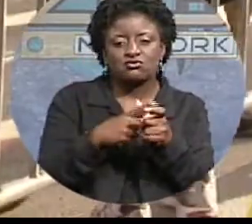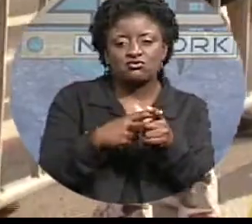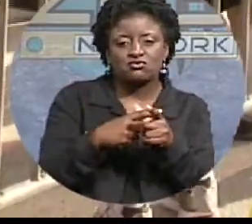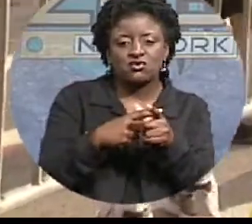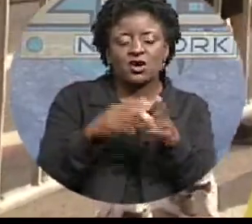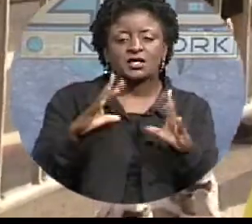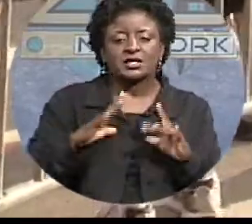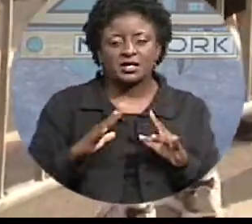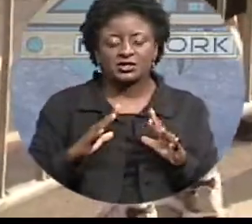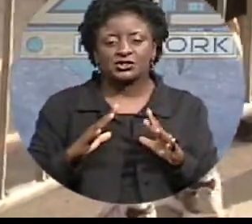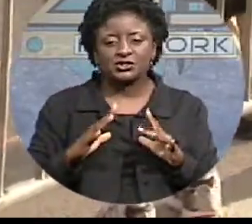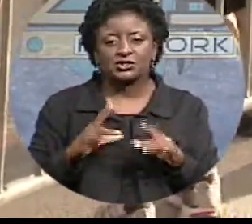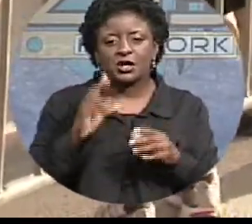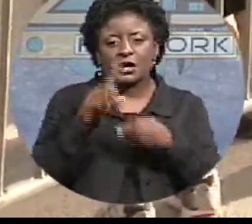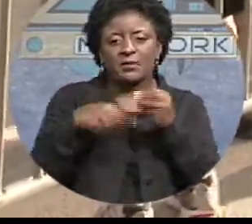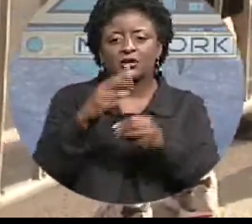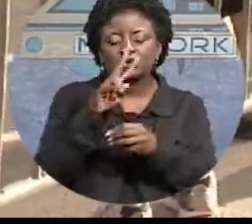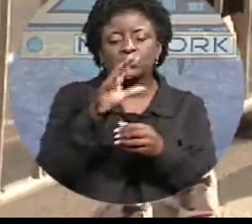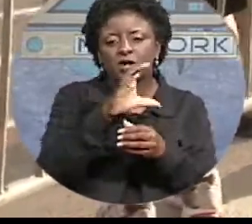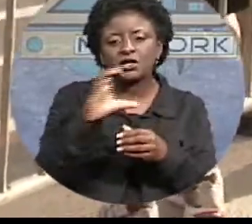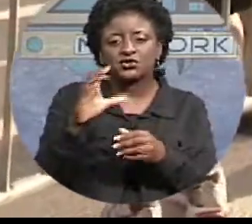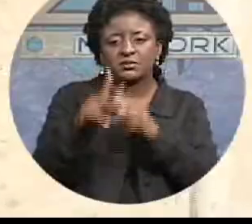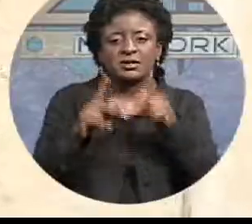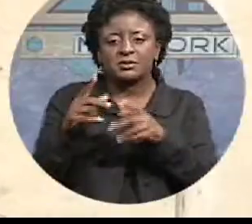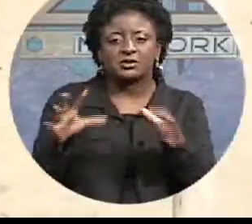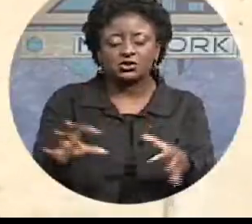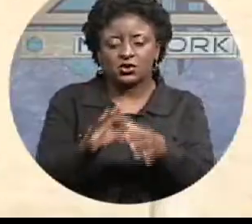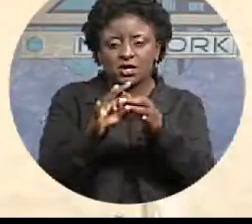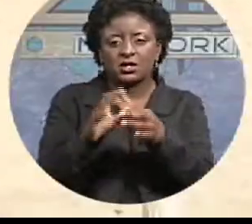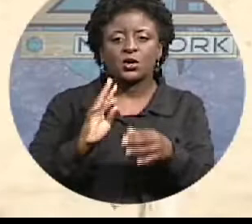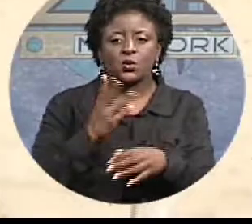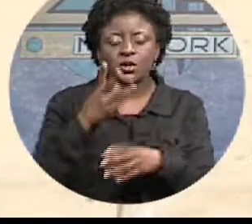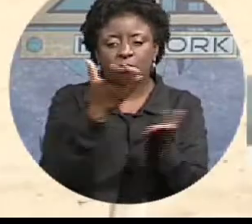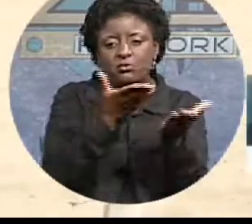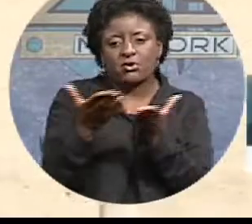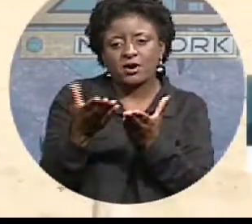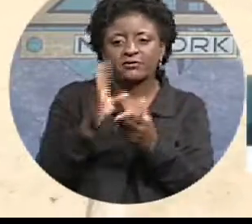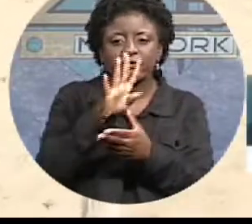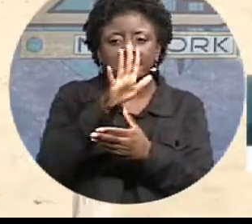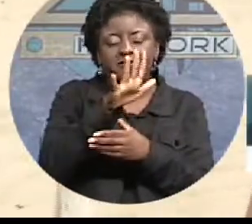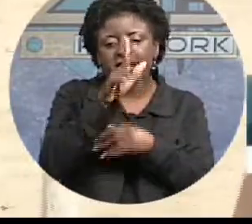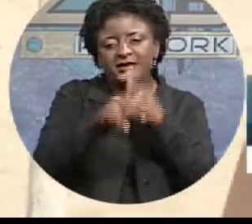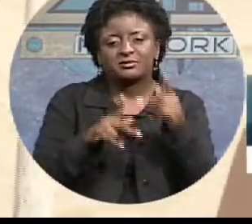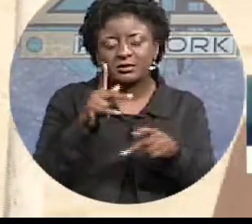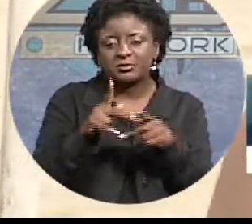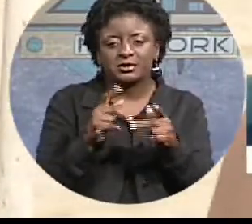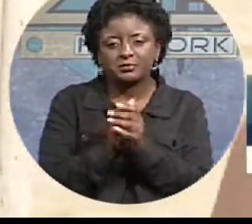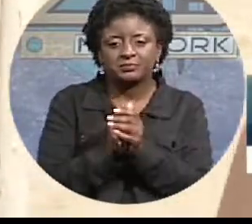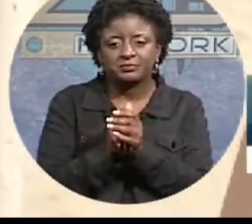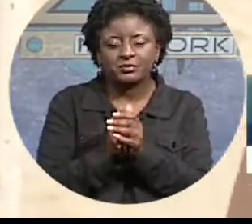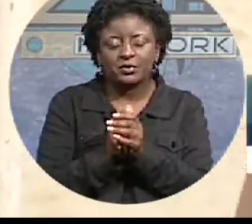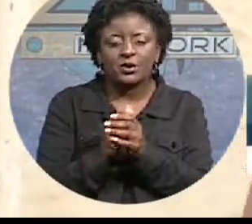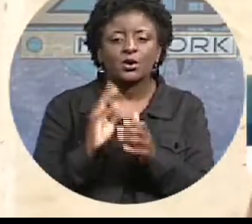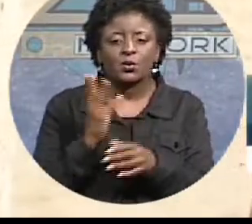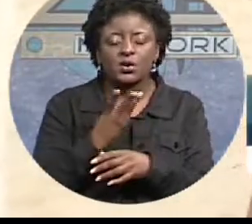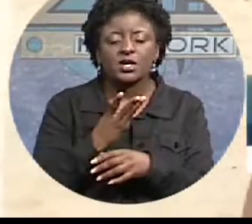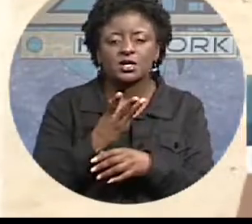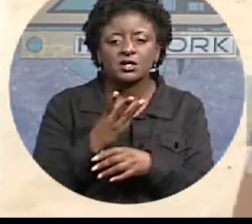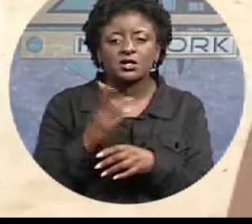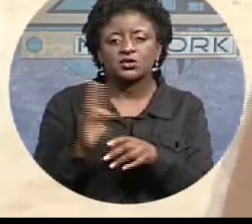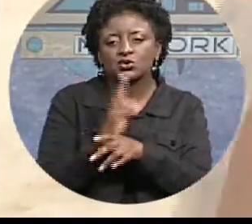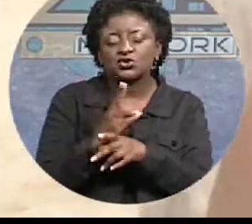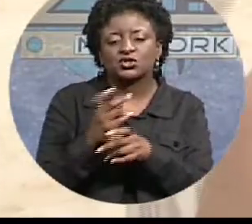joined the page, and I think we brought over 45 folks with us. Where we live, it's just cornfields and farmland. So here to see the ocean and